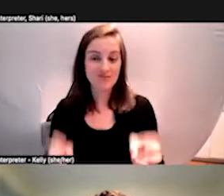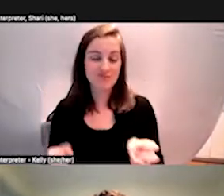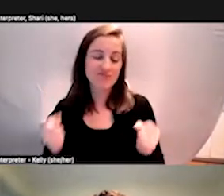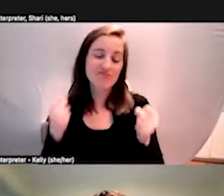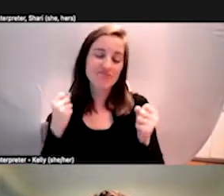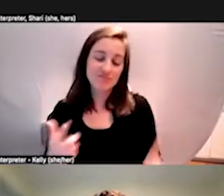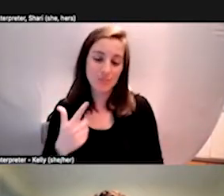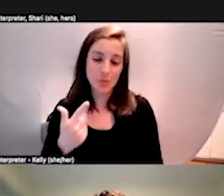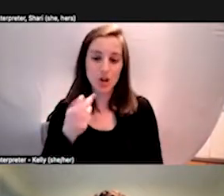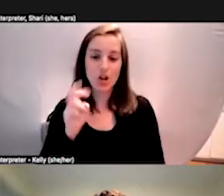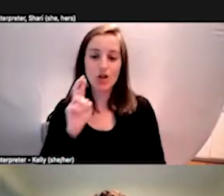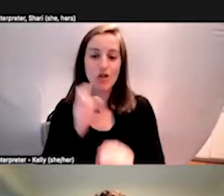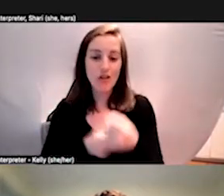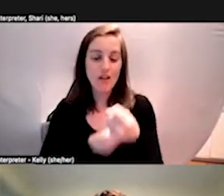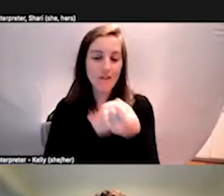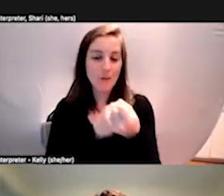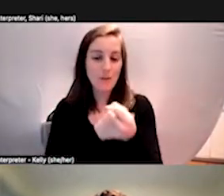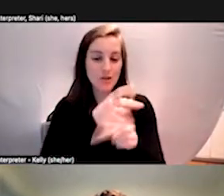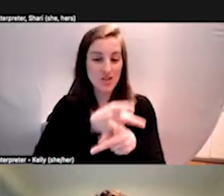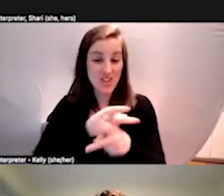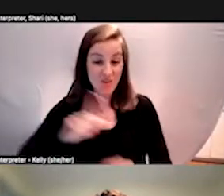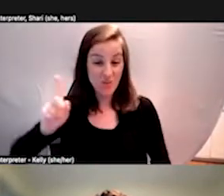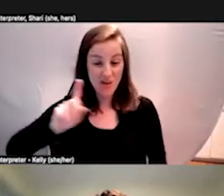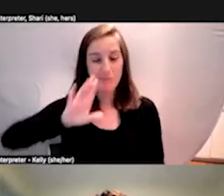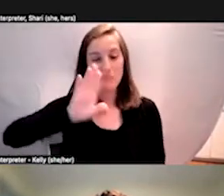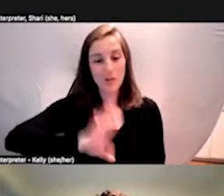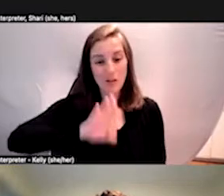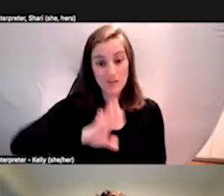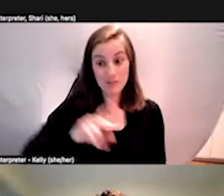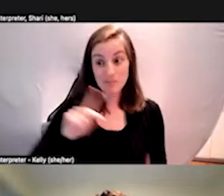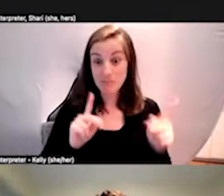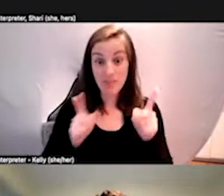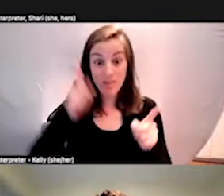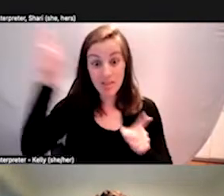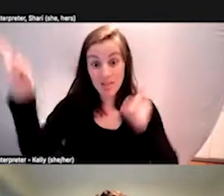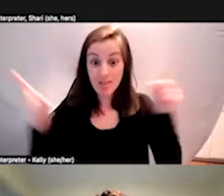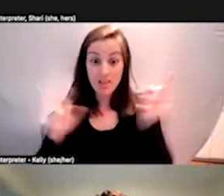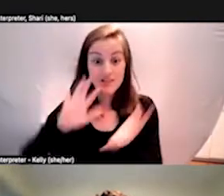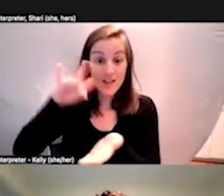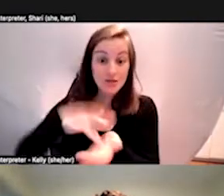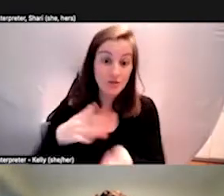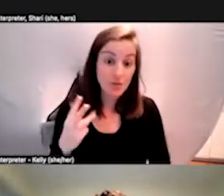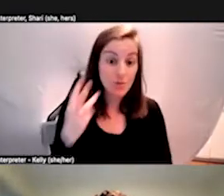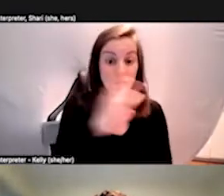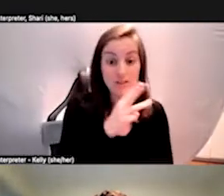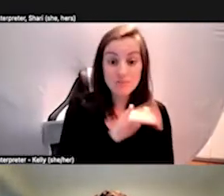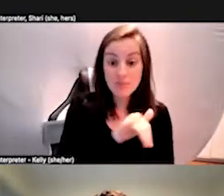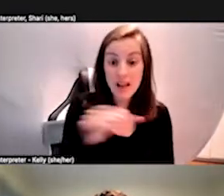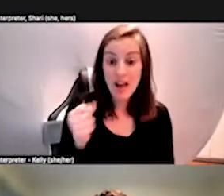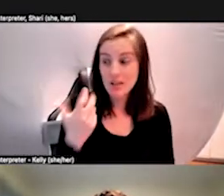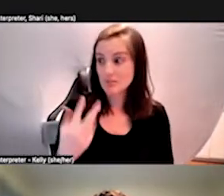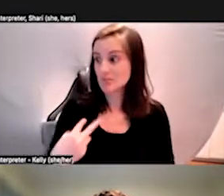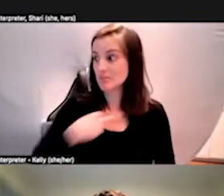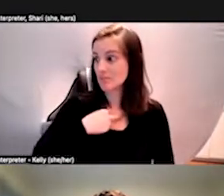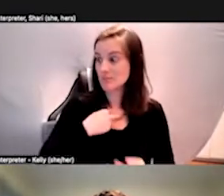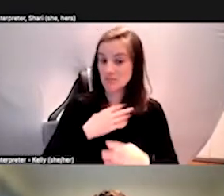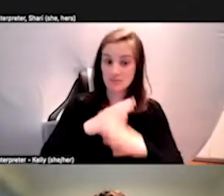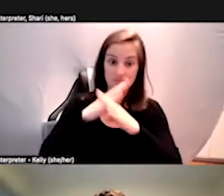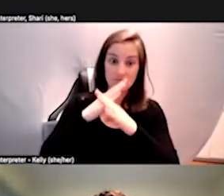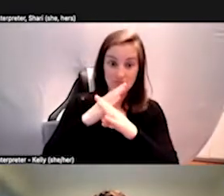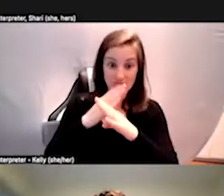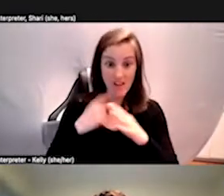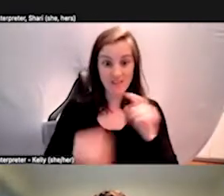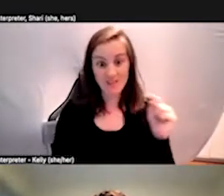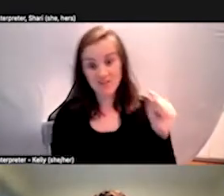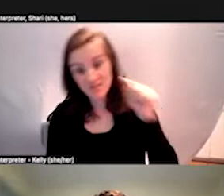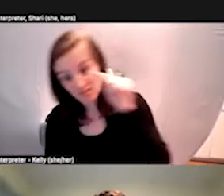is located in Boston. And so our folks, our friends in Central and Western Mass are often kind of forced to